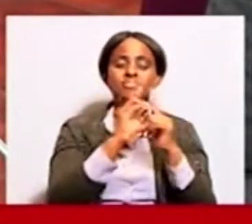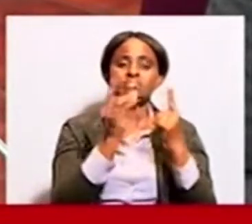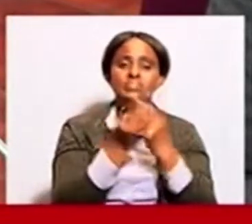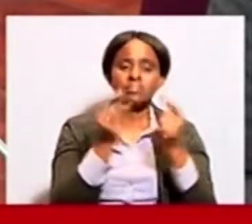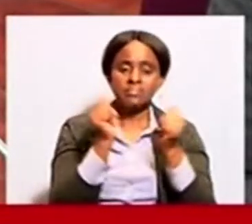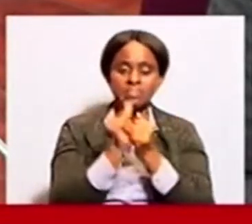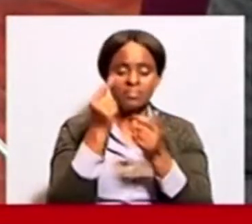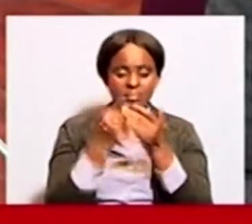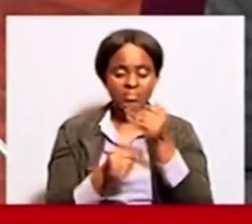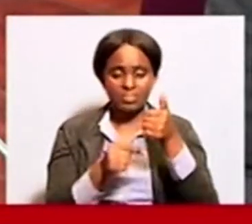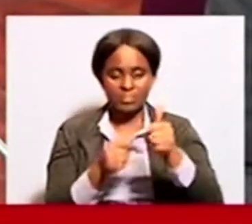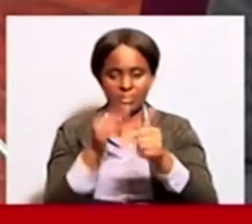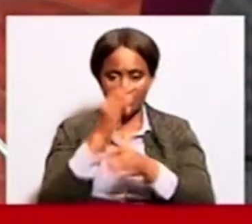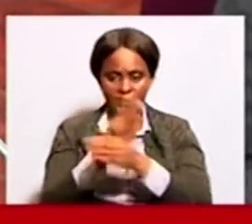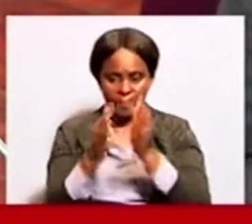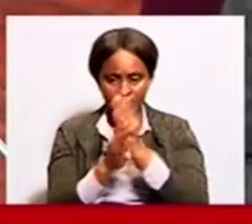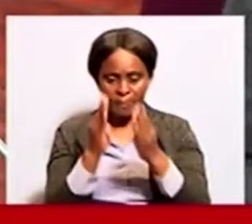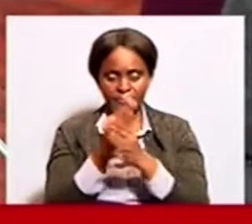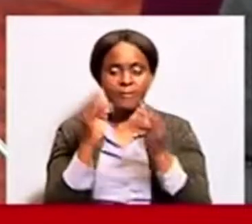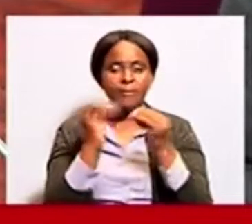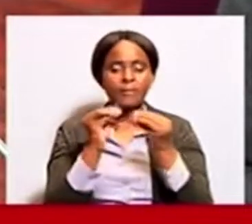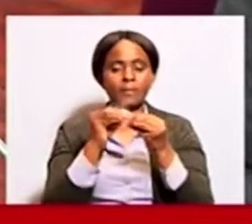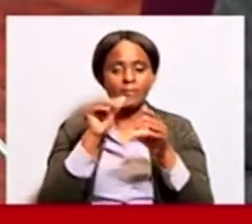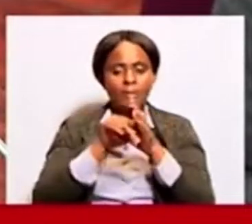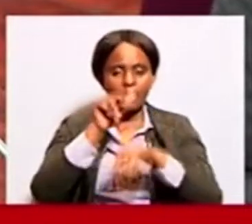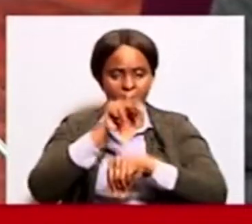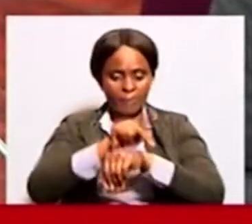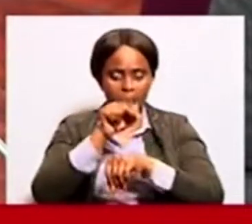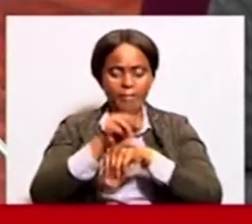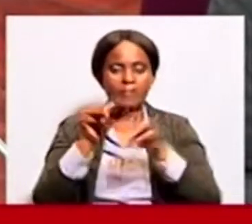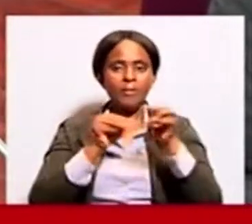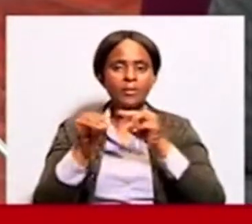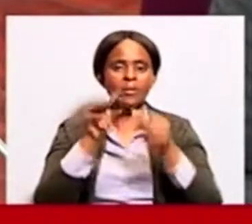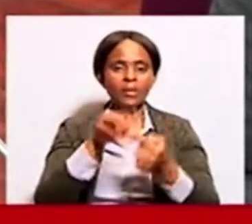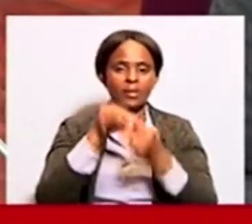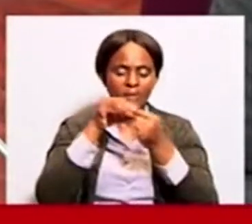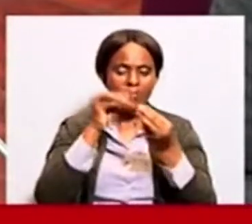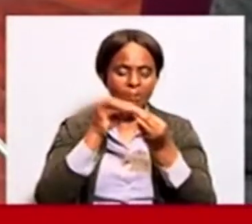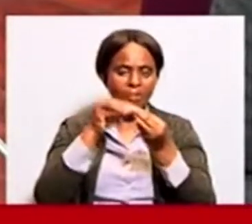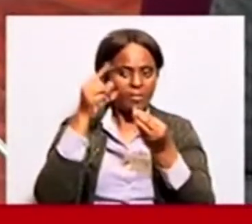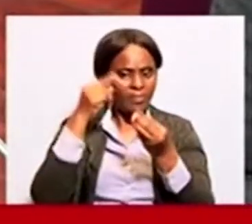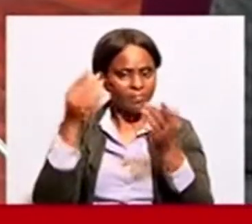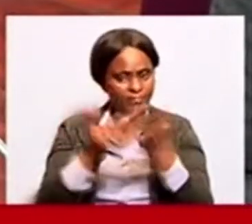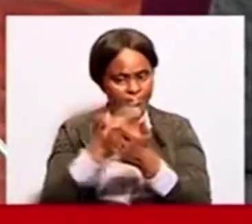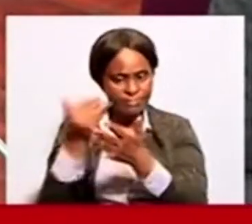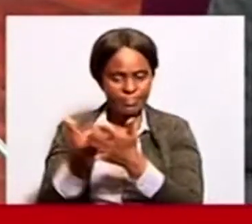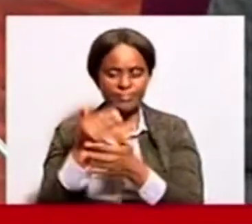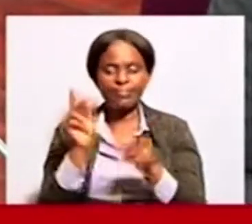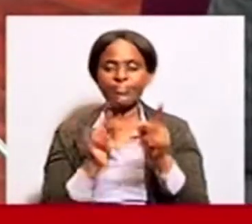with a view of building capacity on project management, especially for the new entrants.